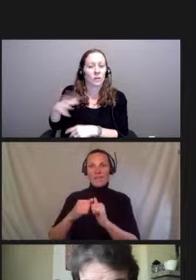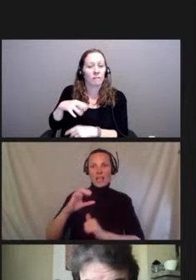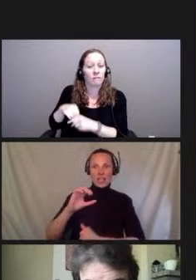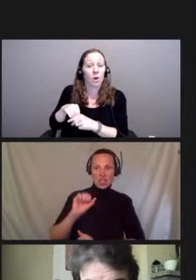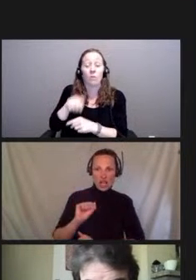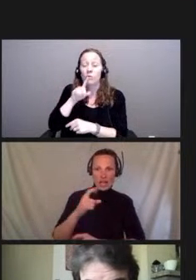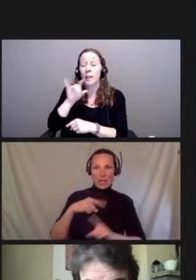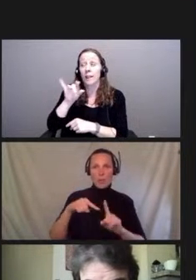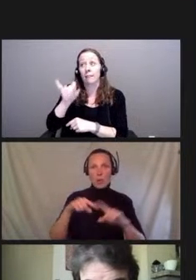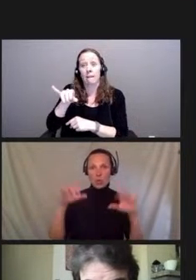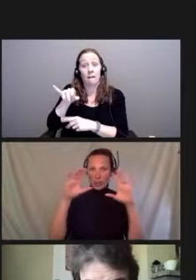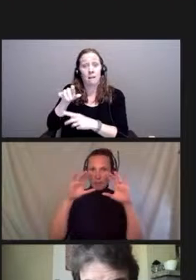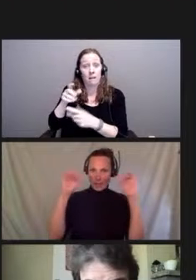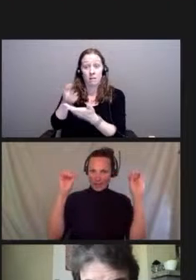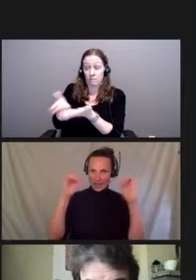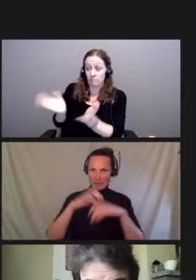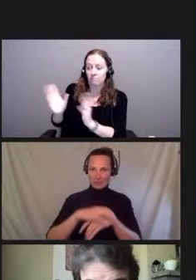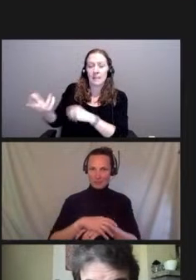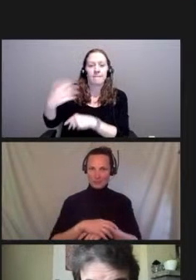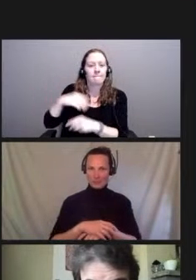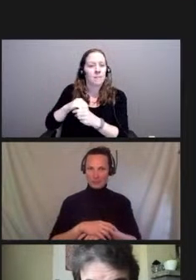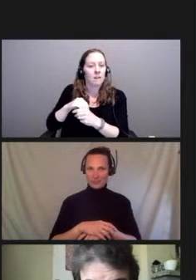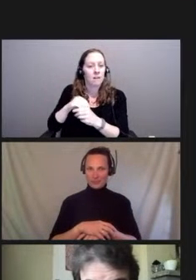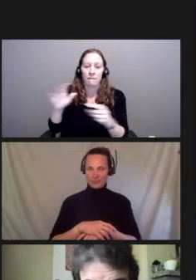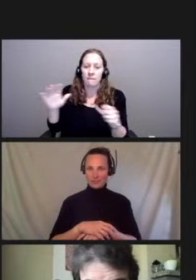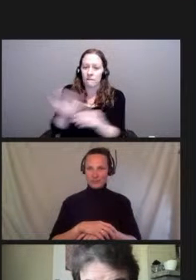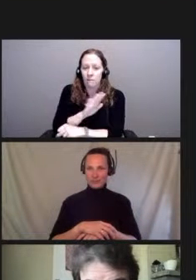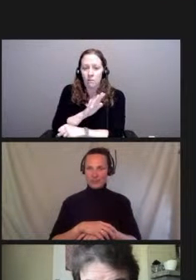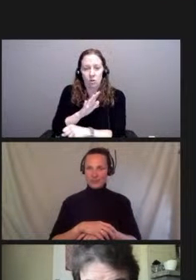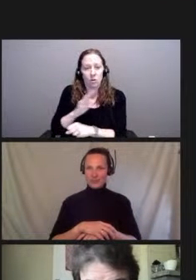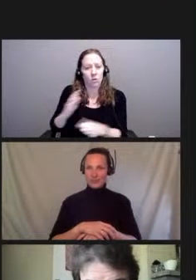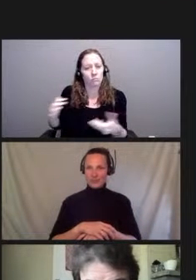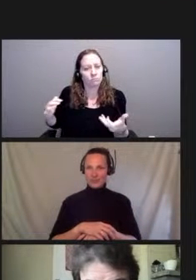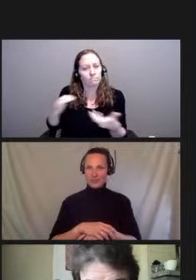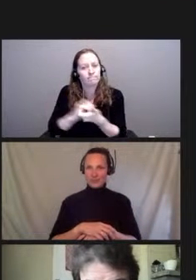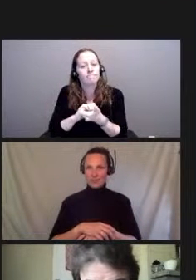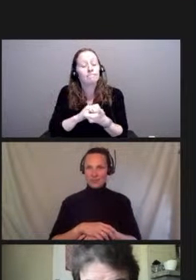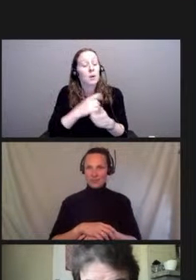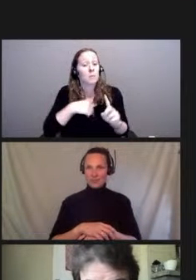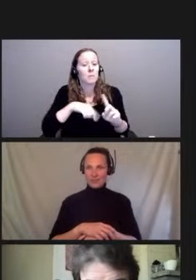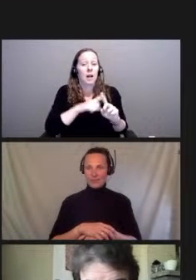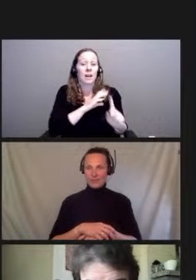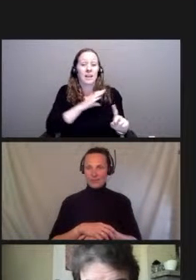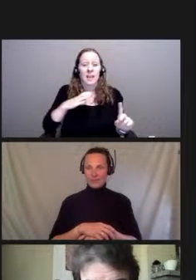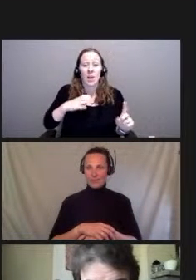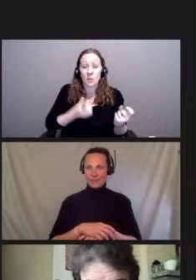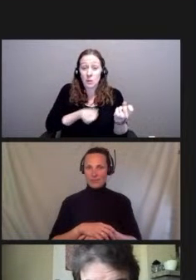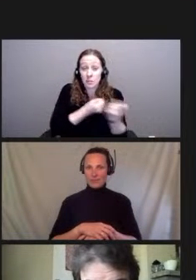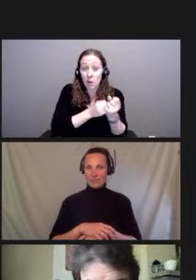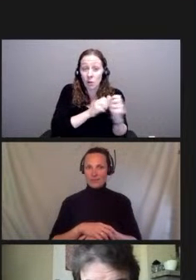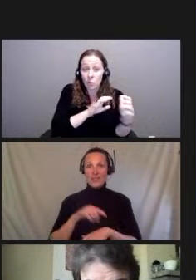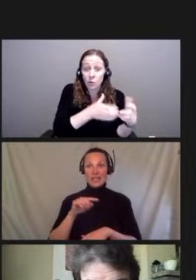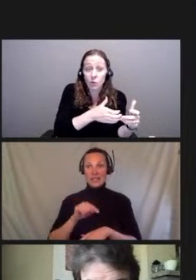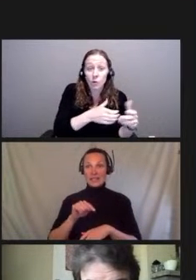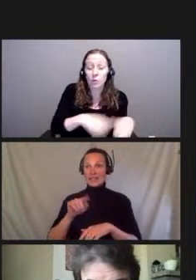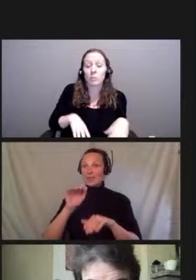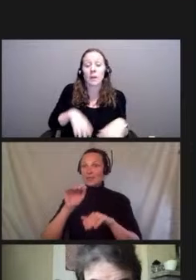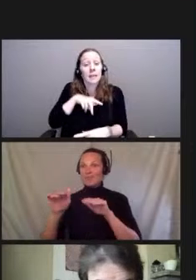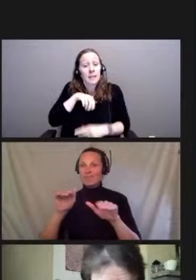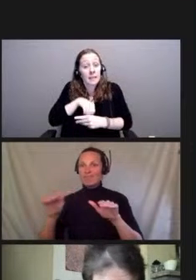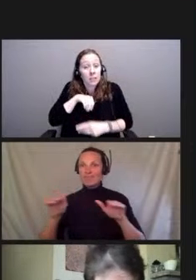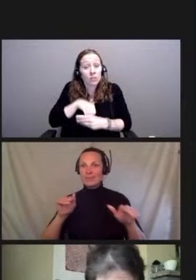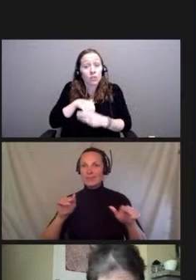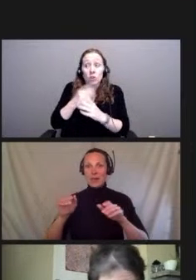the elements of this report. We worked hand in hand with the councillor sponsors group and our stakeholders, both internal and external